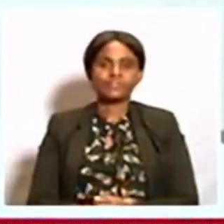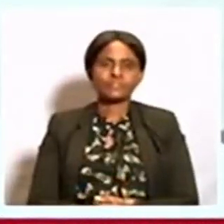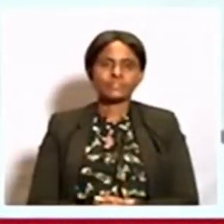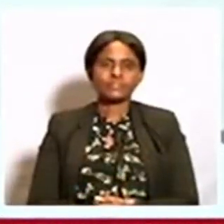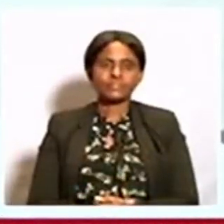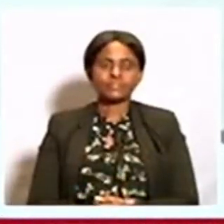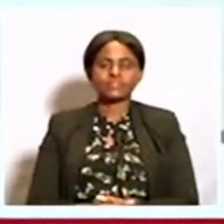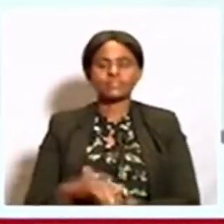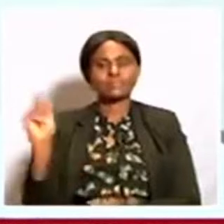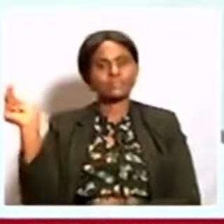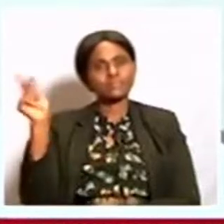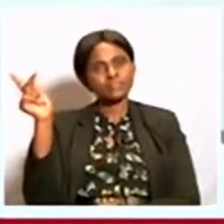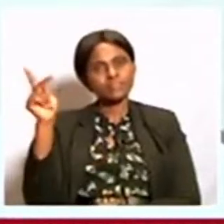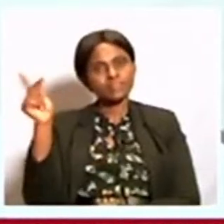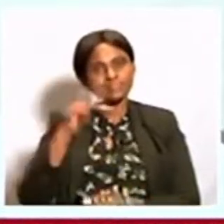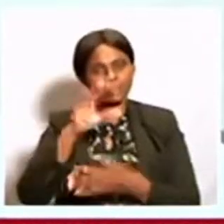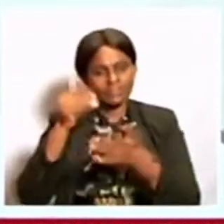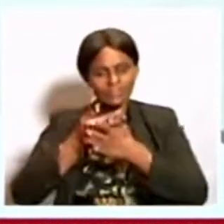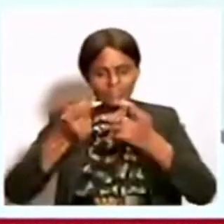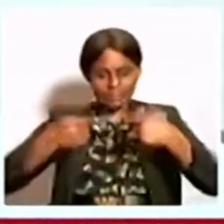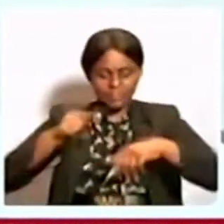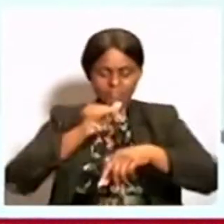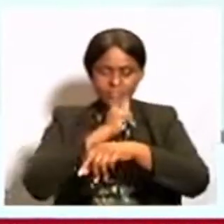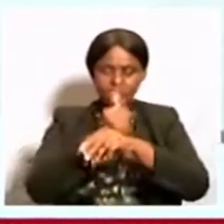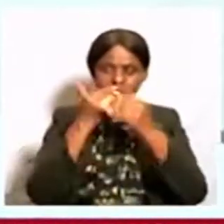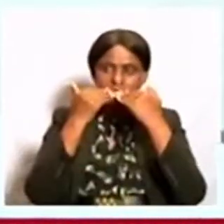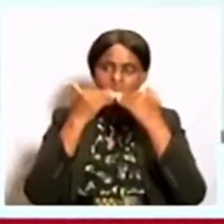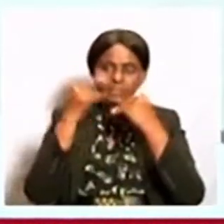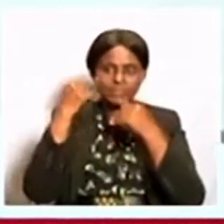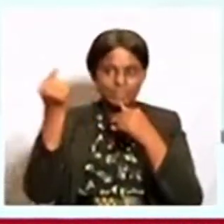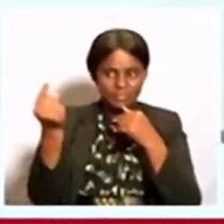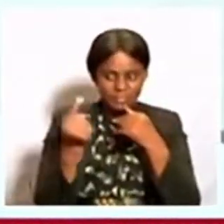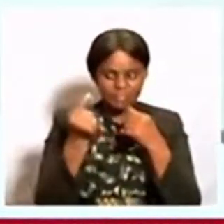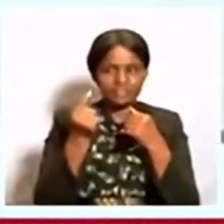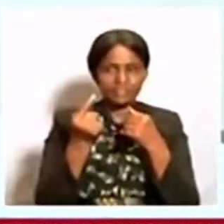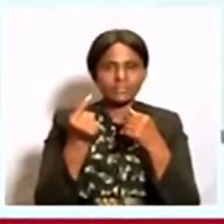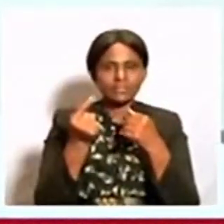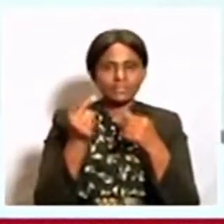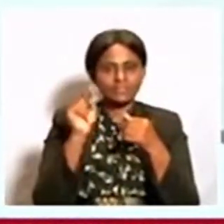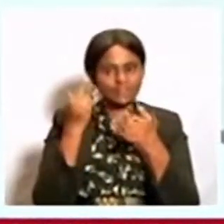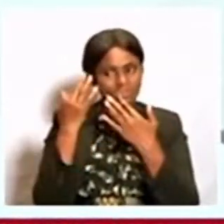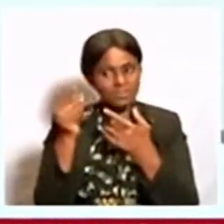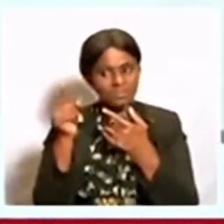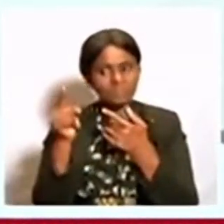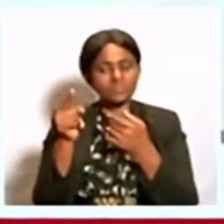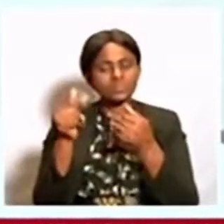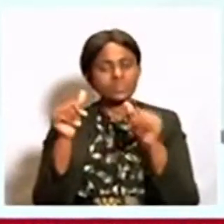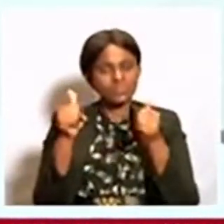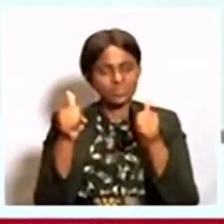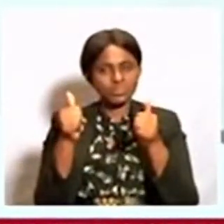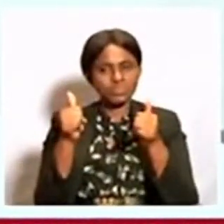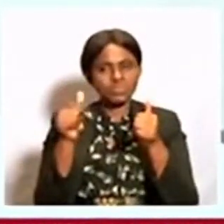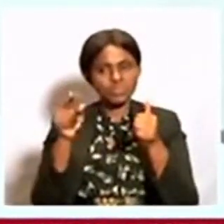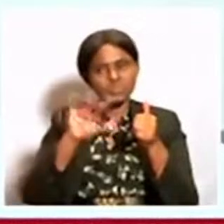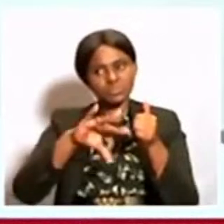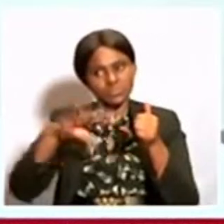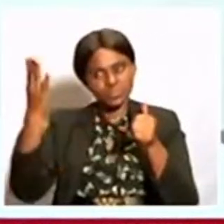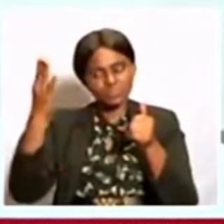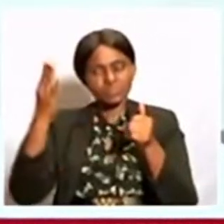We are preaching to every local authority. Thank you for making appearance, and we can only wish you well as you go